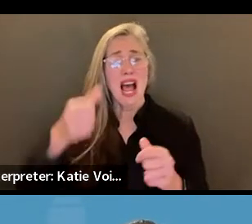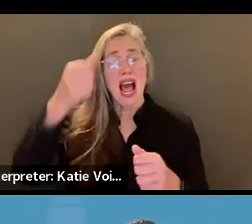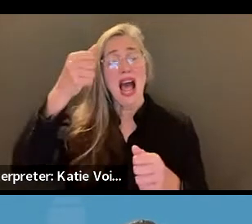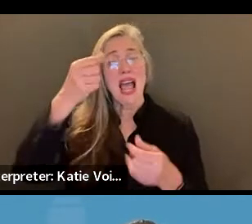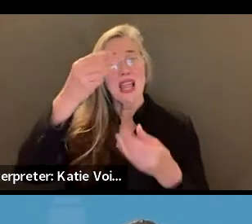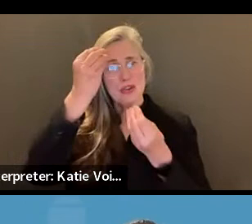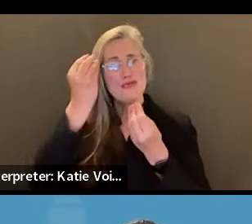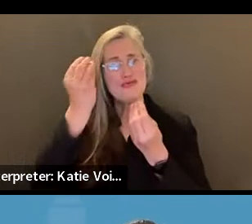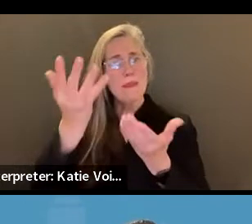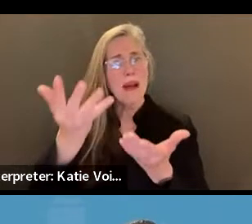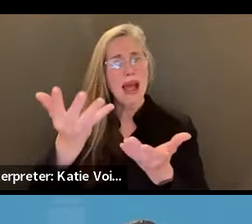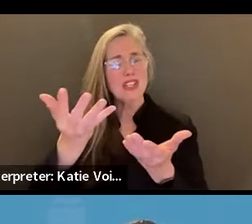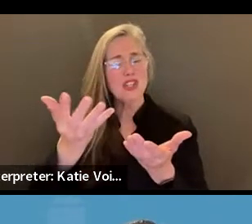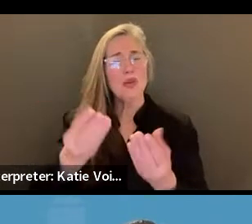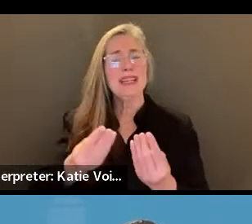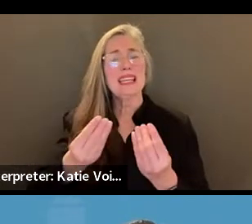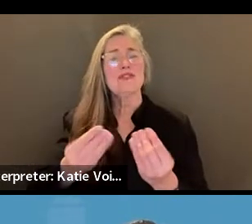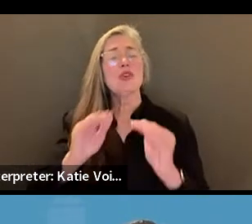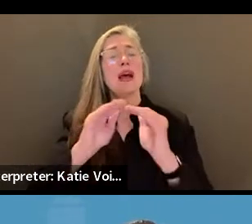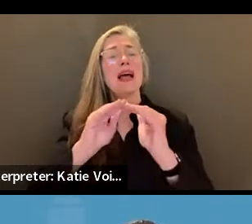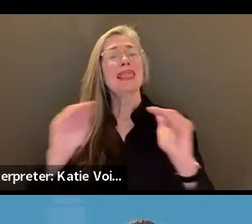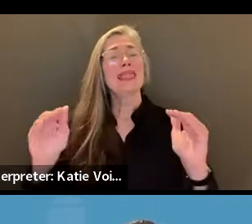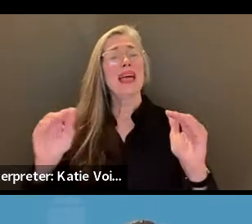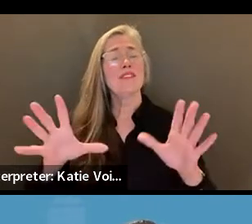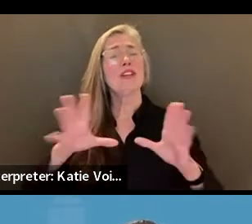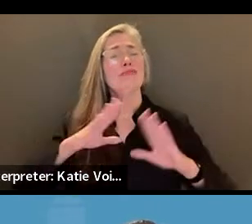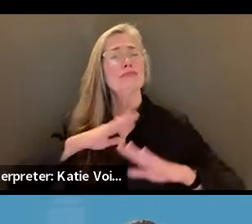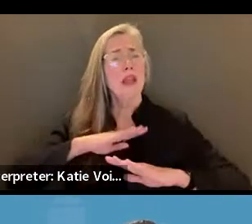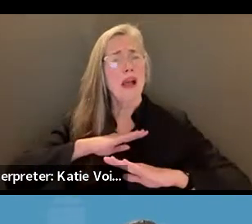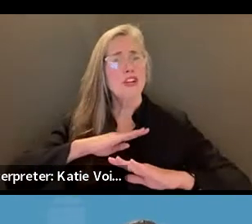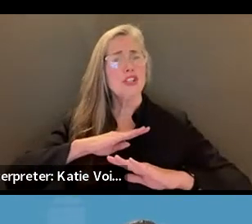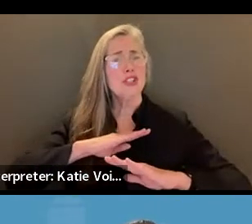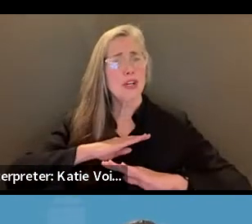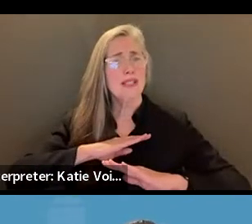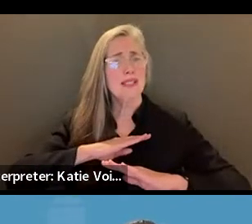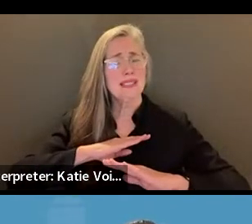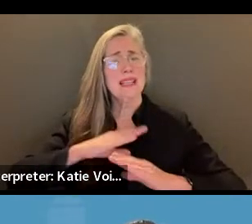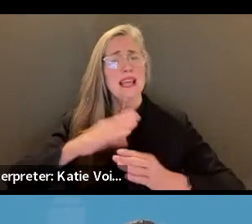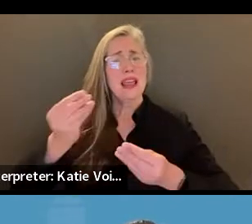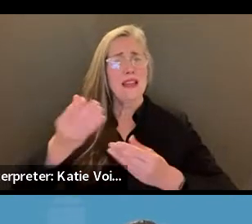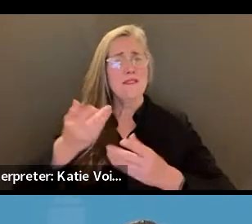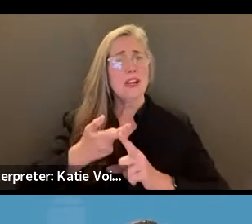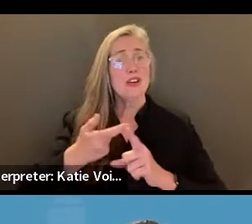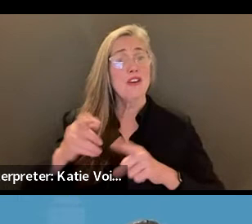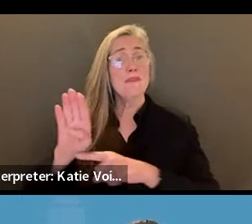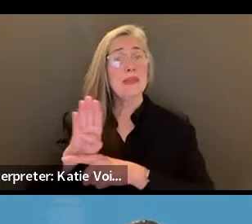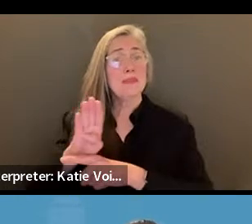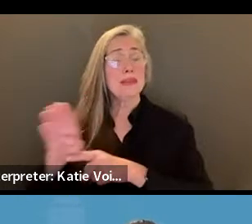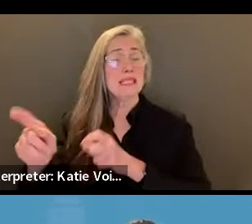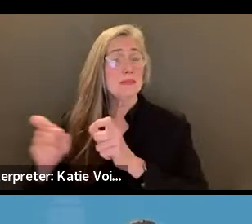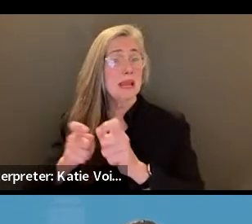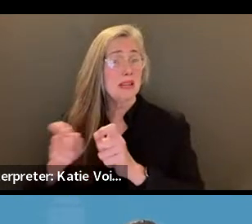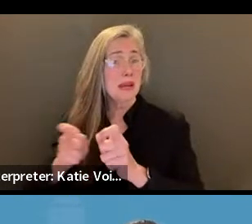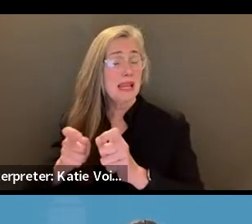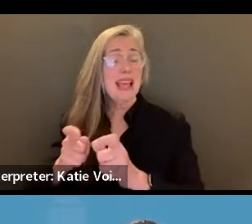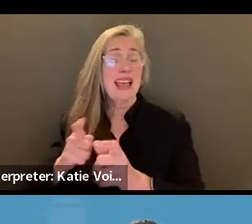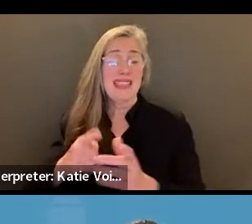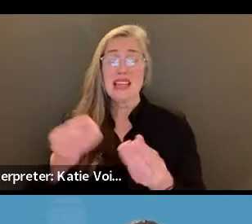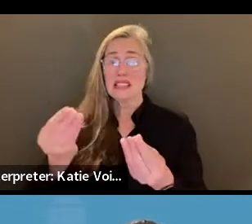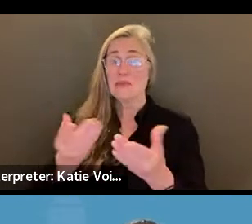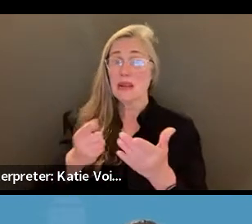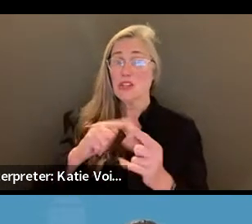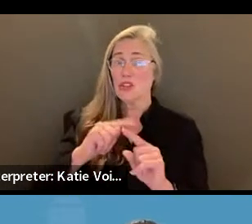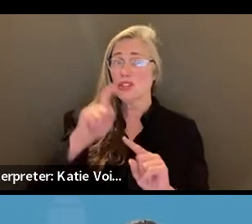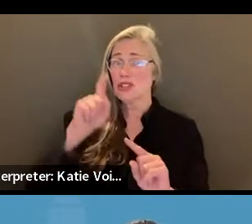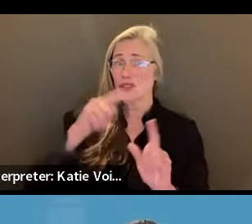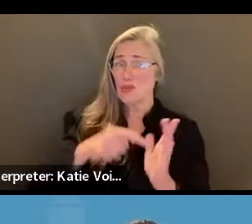you a level of assurance regarding the information that you're getting from your business management. That's information that you are required to rely